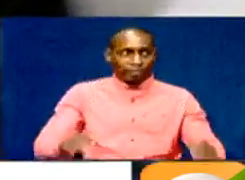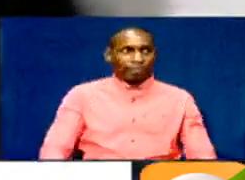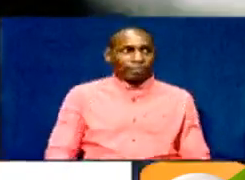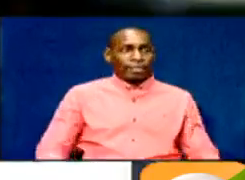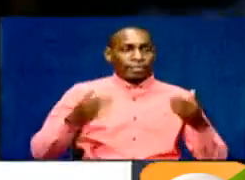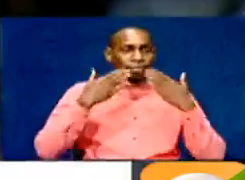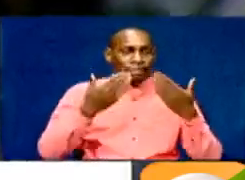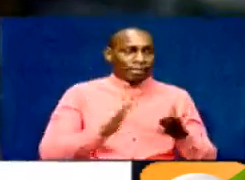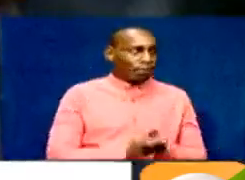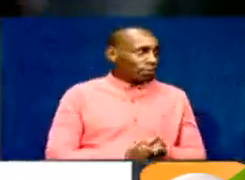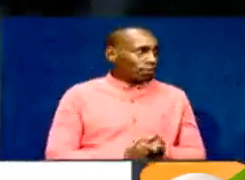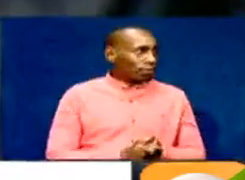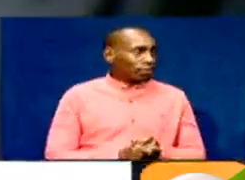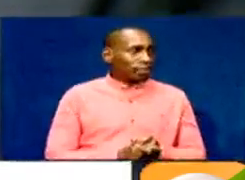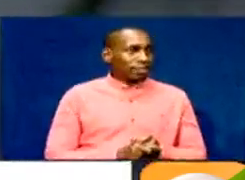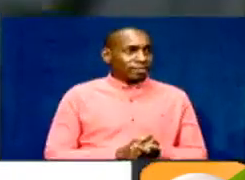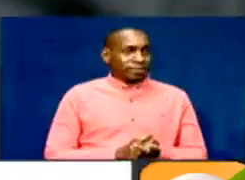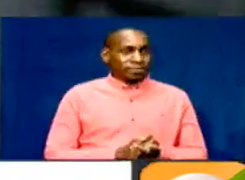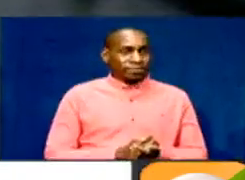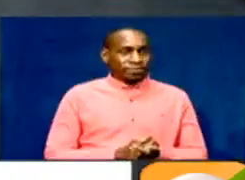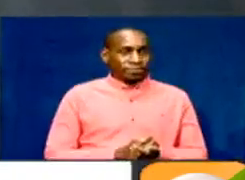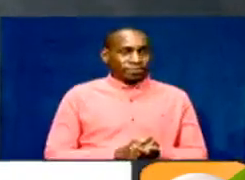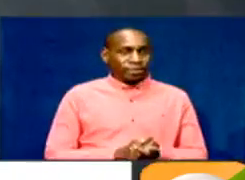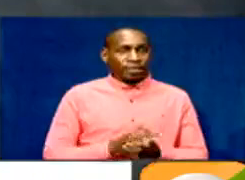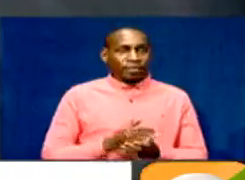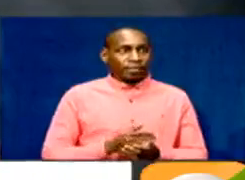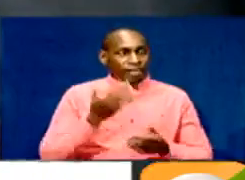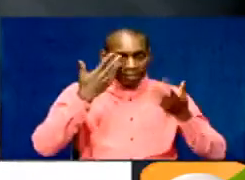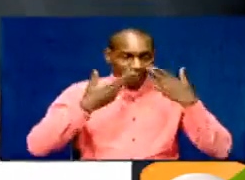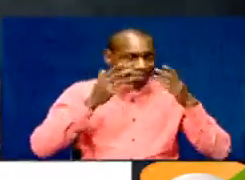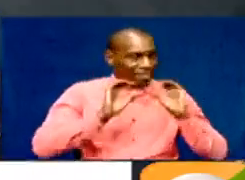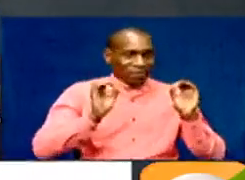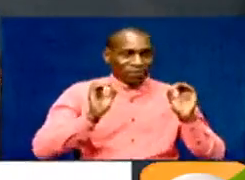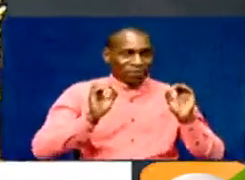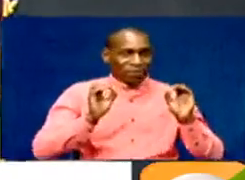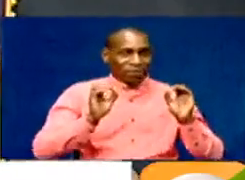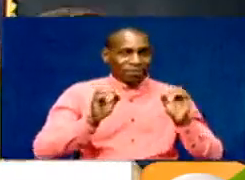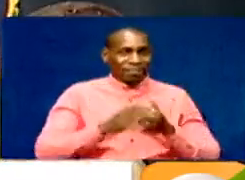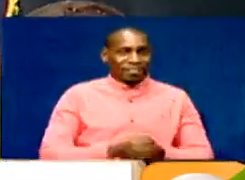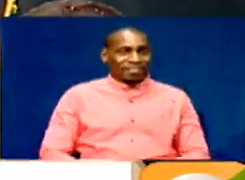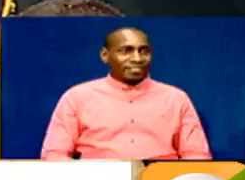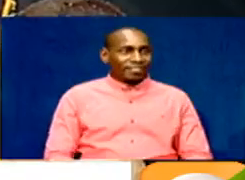Thank you. I'm going to try and get through this without crying. Okay. Help Ndong cut those onions.